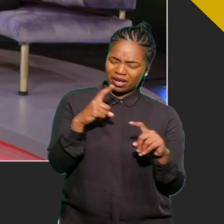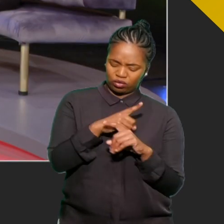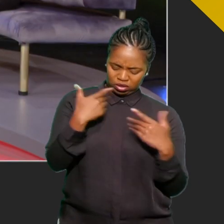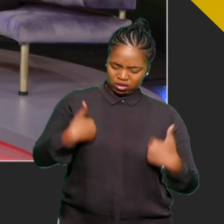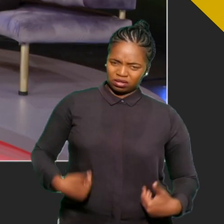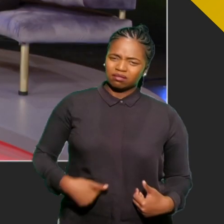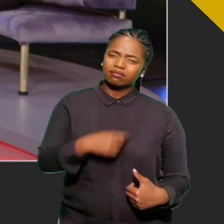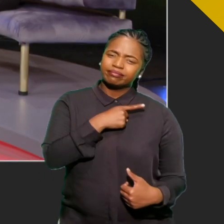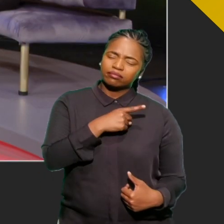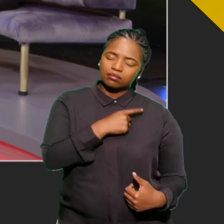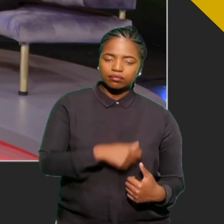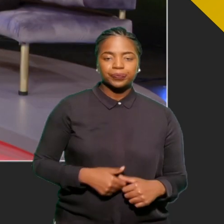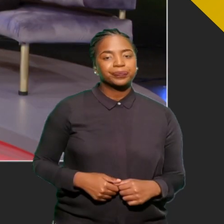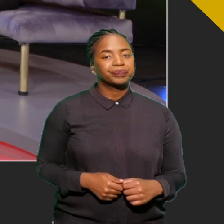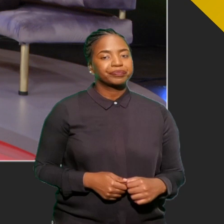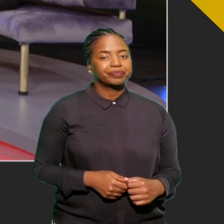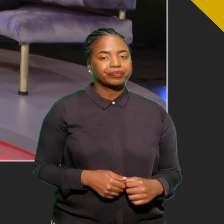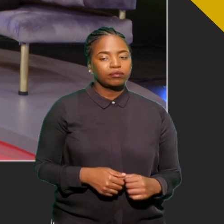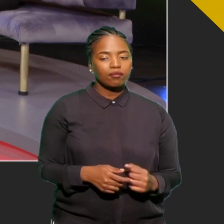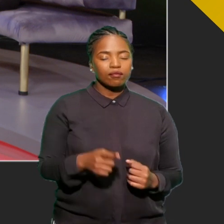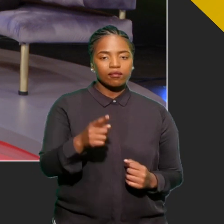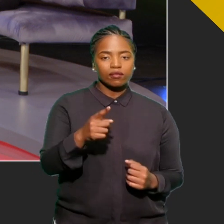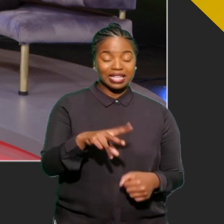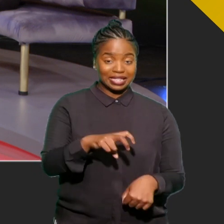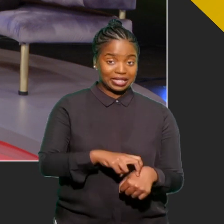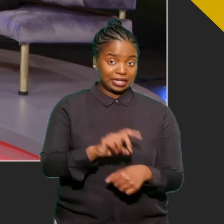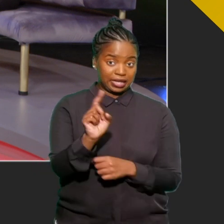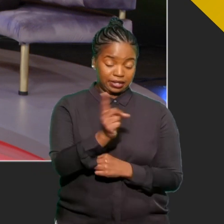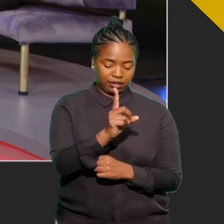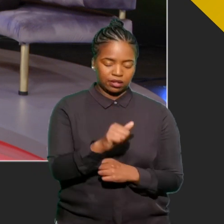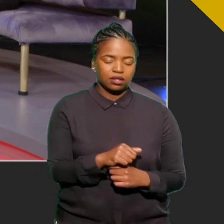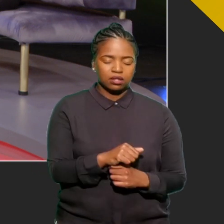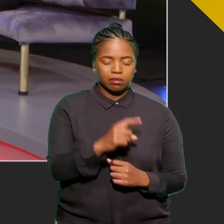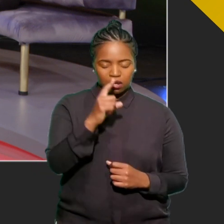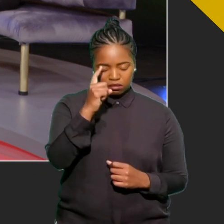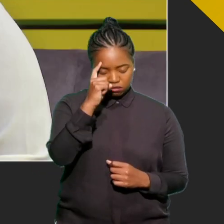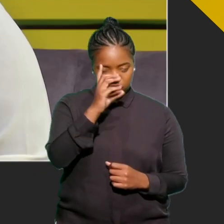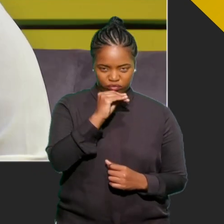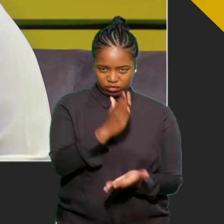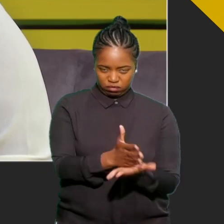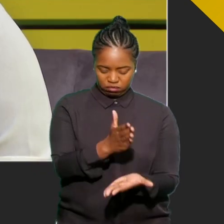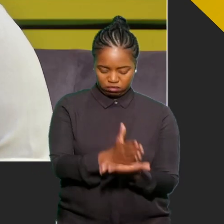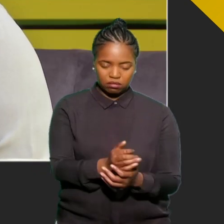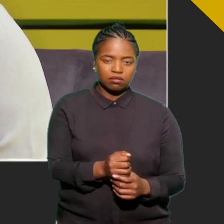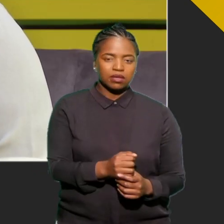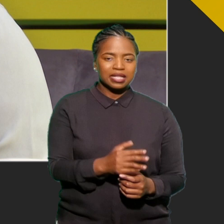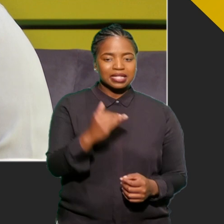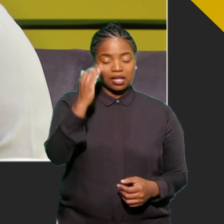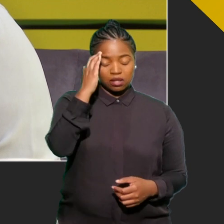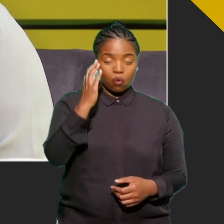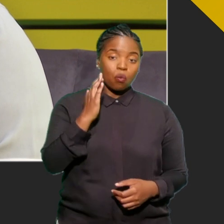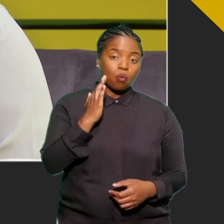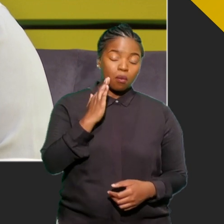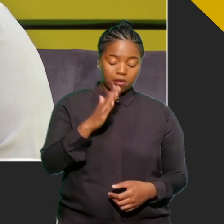person? So I think we need to just be realistic and know that during adolescence,